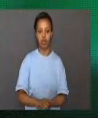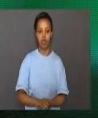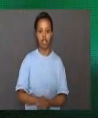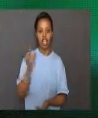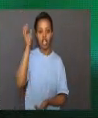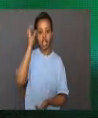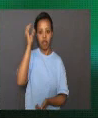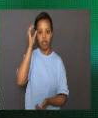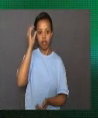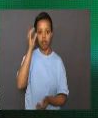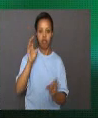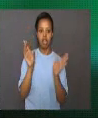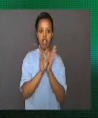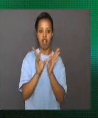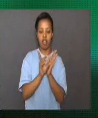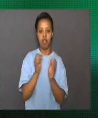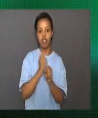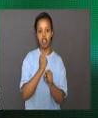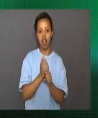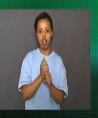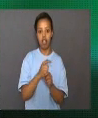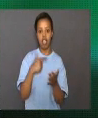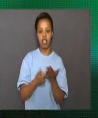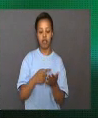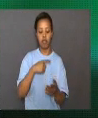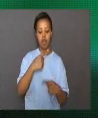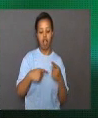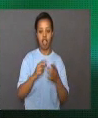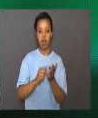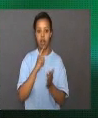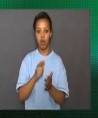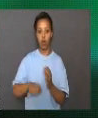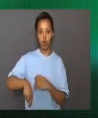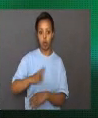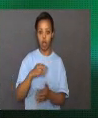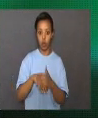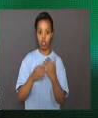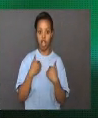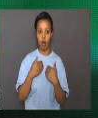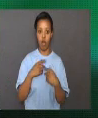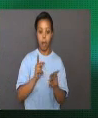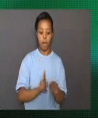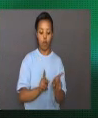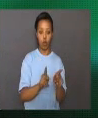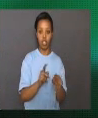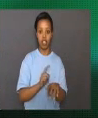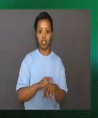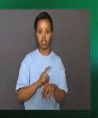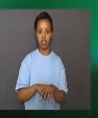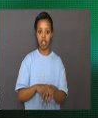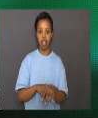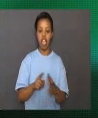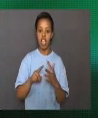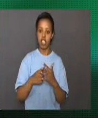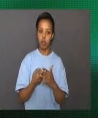Calvin mapped the route that carbon travels through a plant during photosynthesis,